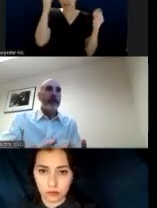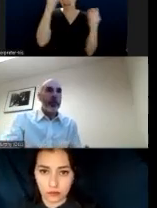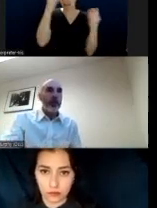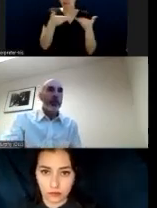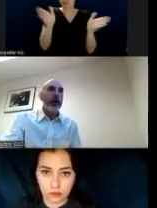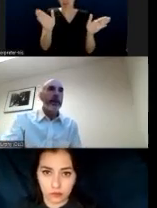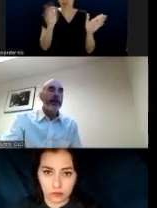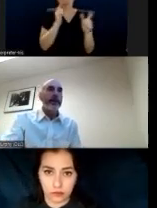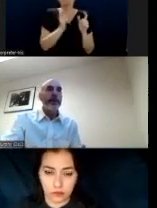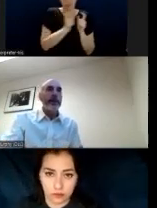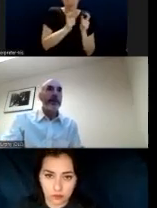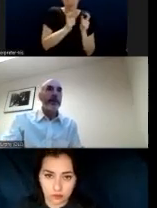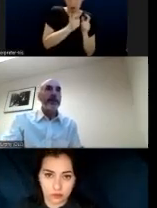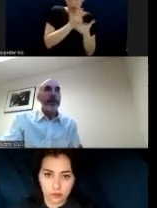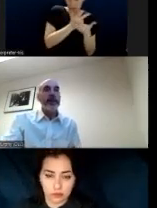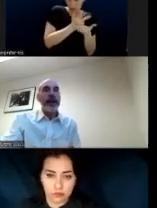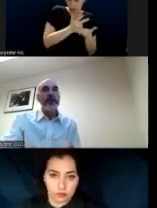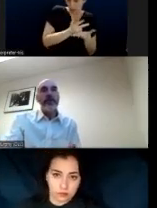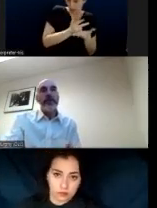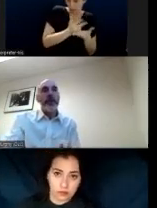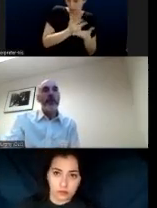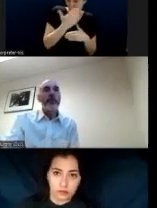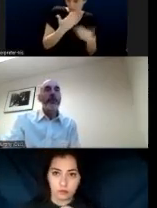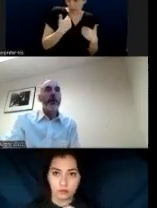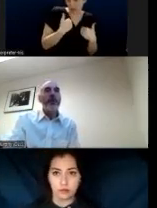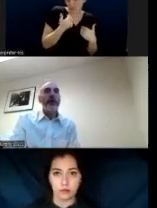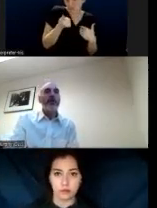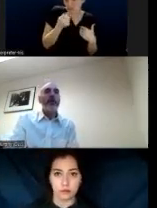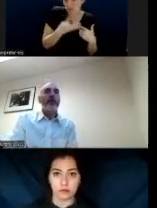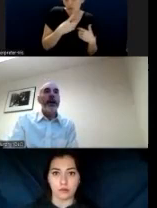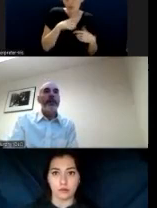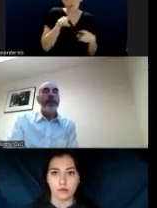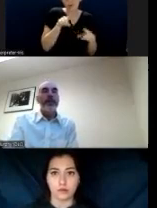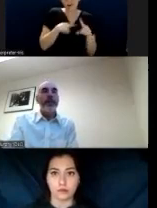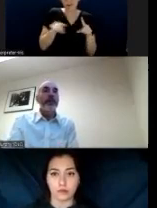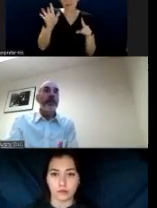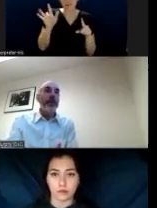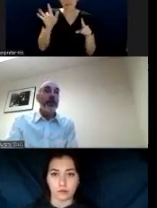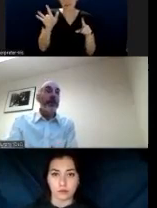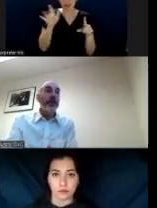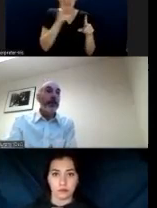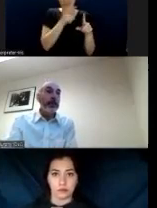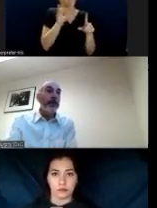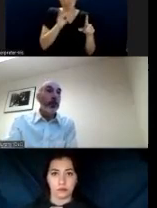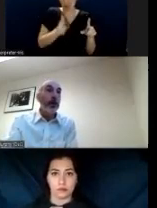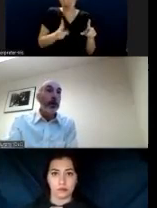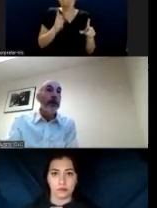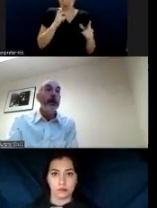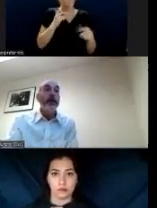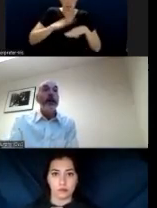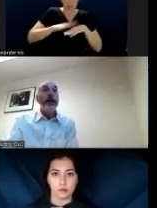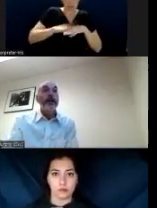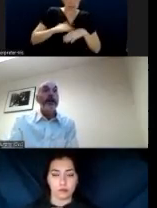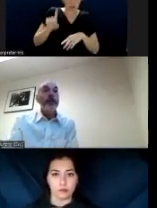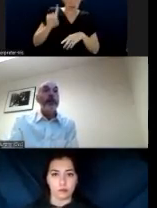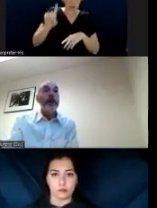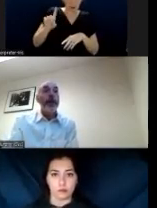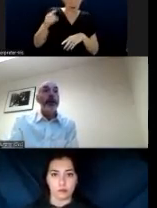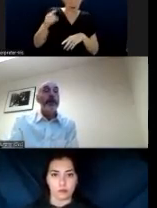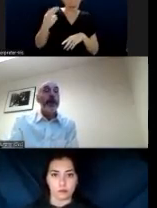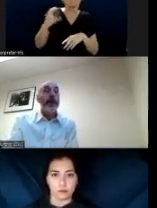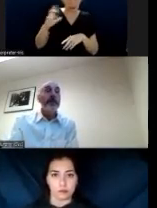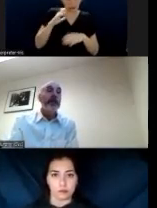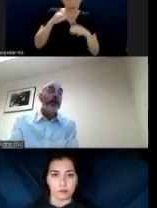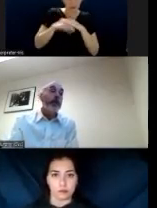is it a smaller parking lot? Does it seem to have, between 1 and 25 spaces? If so, is there at least one accessible